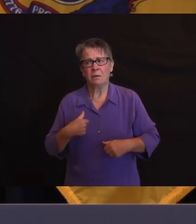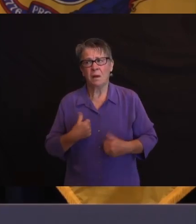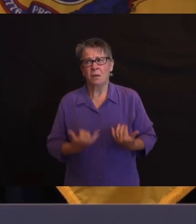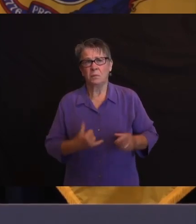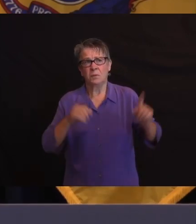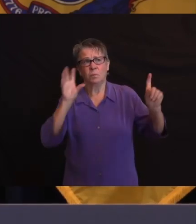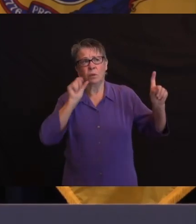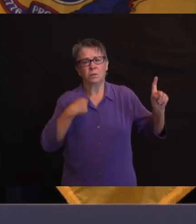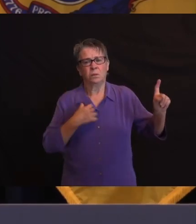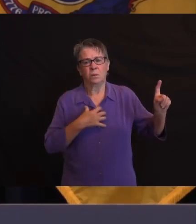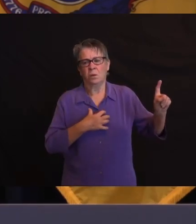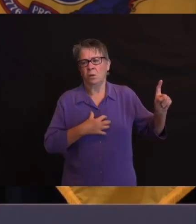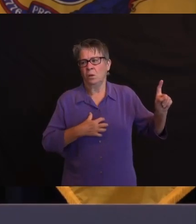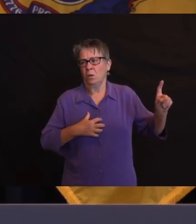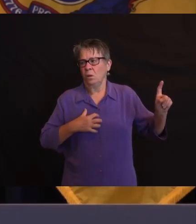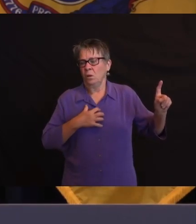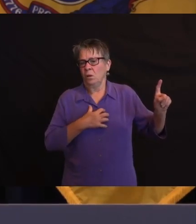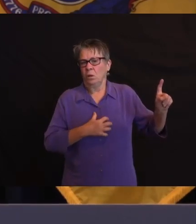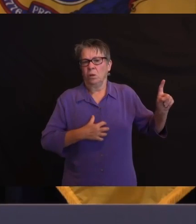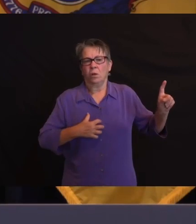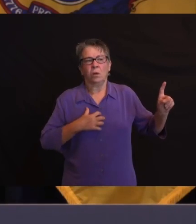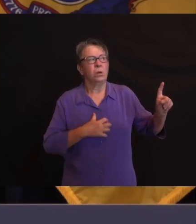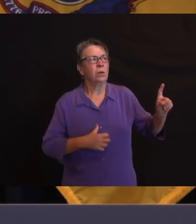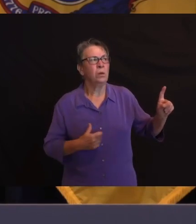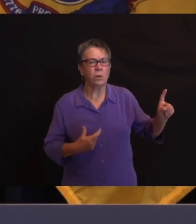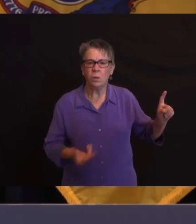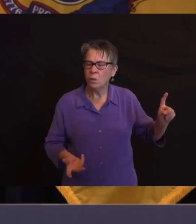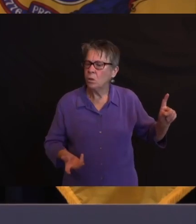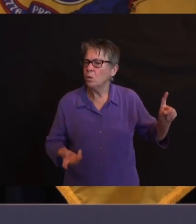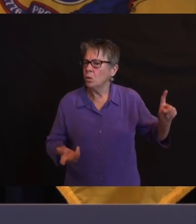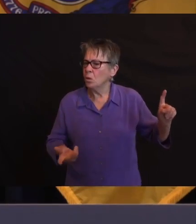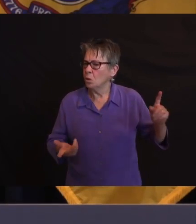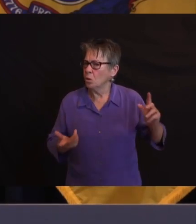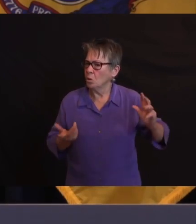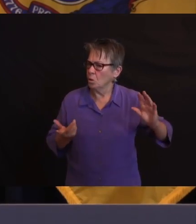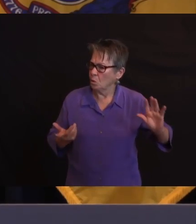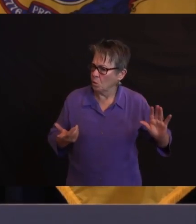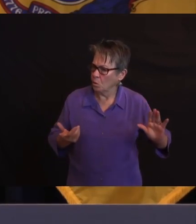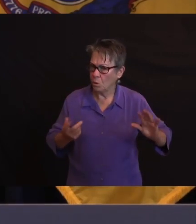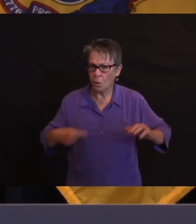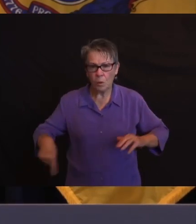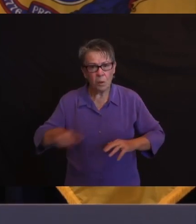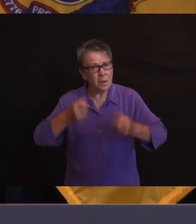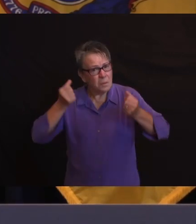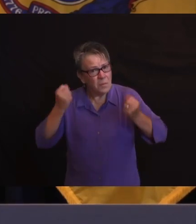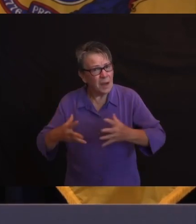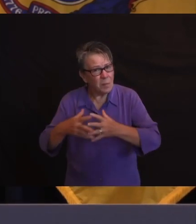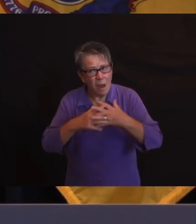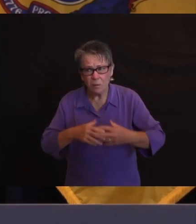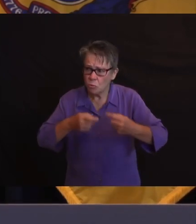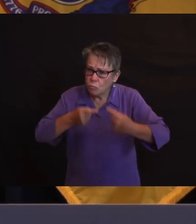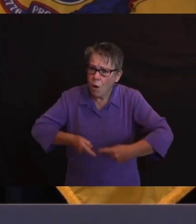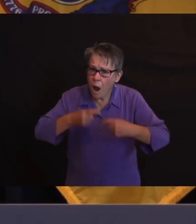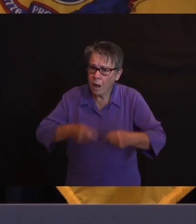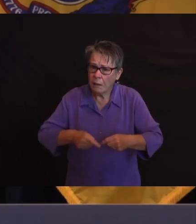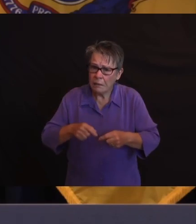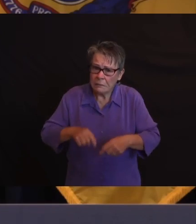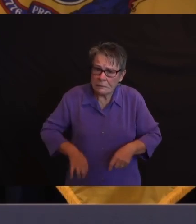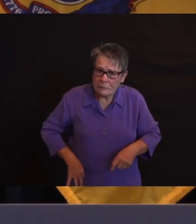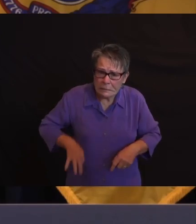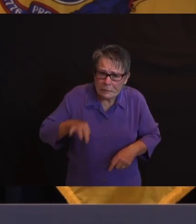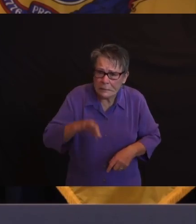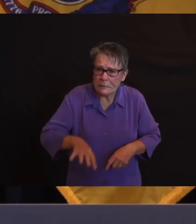I guess with all three notions. The deal is when you're an American, you pay in, you get stuff back. Secondly, I can't fathom someone who's that